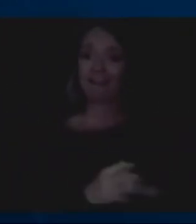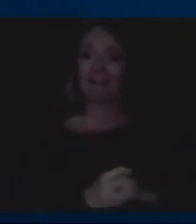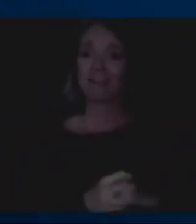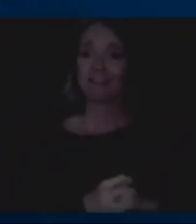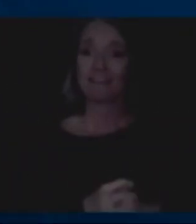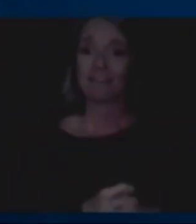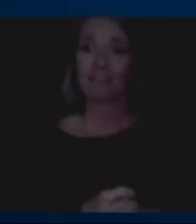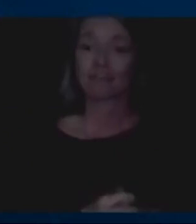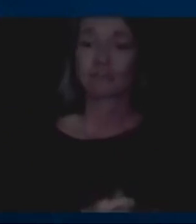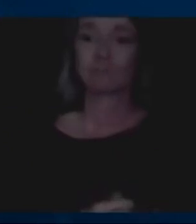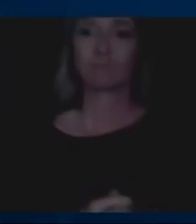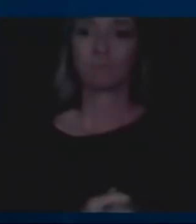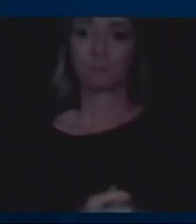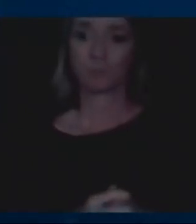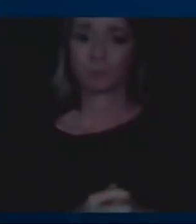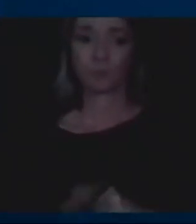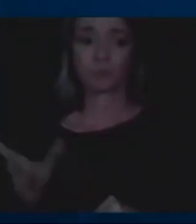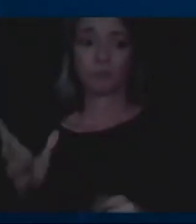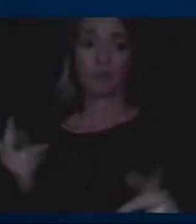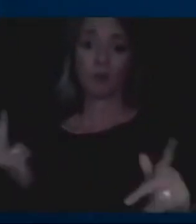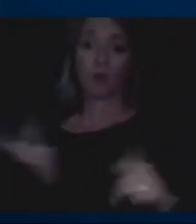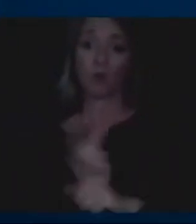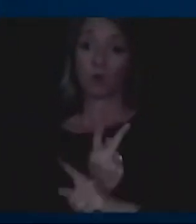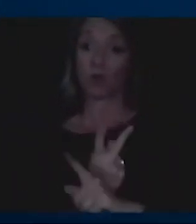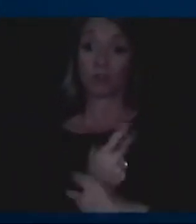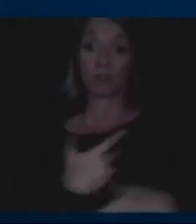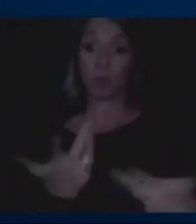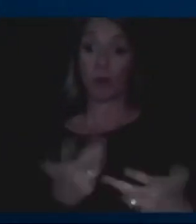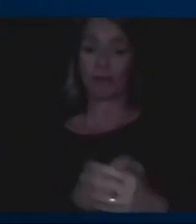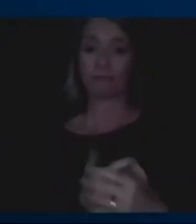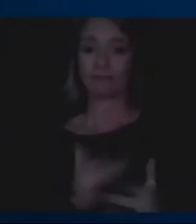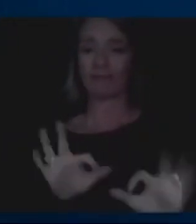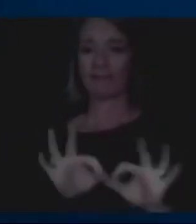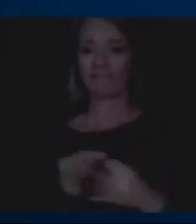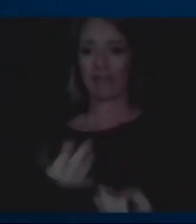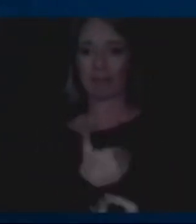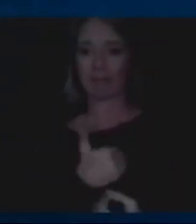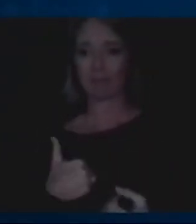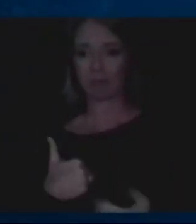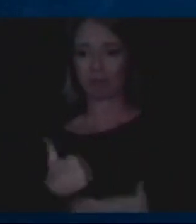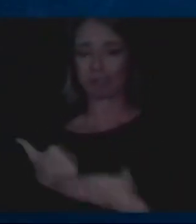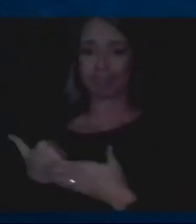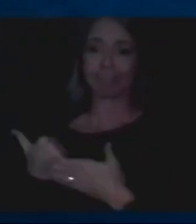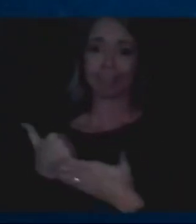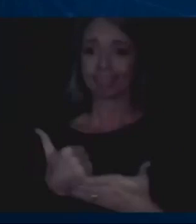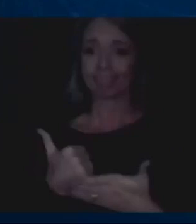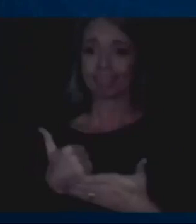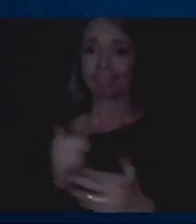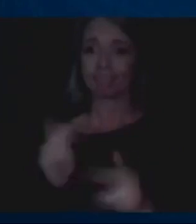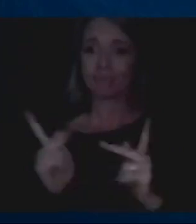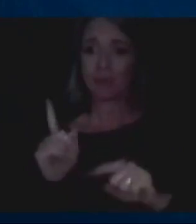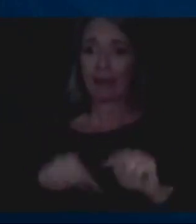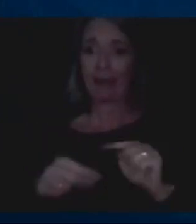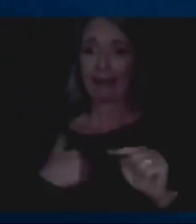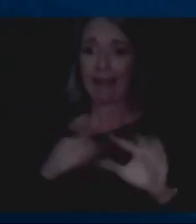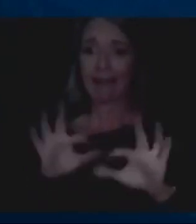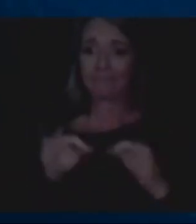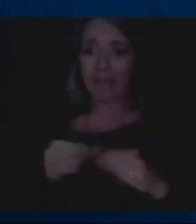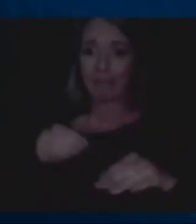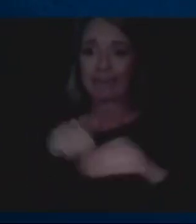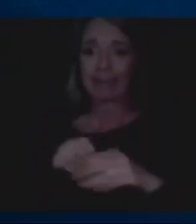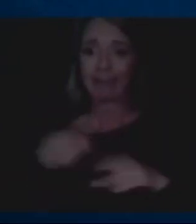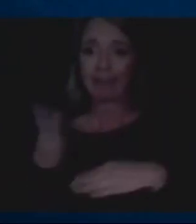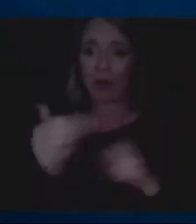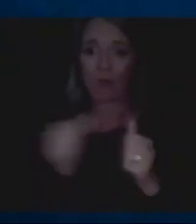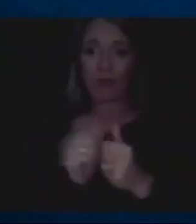The worst thing ever is being a family member for someone that can have their family member present at the end. And